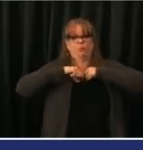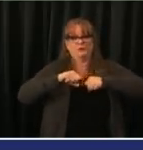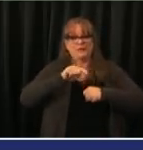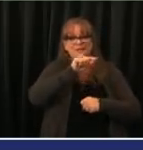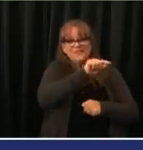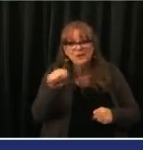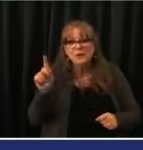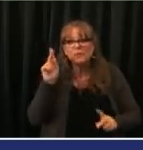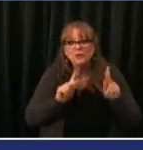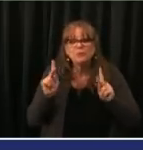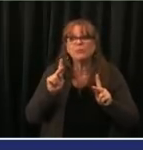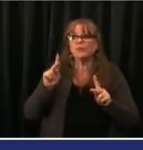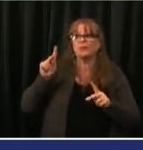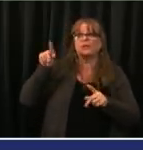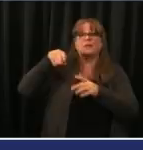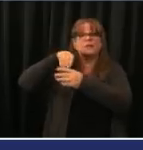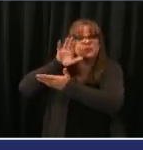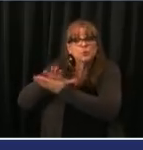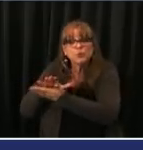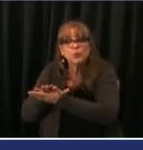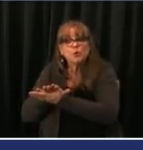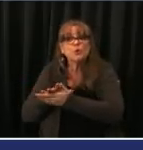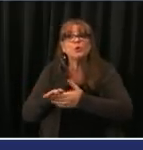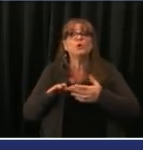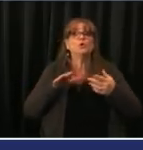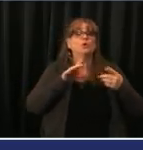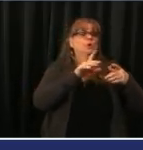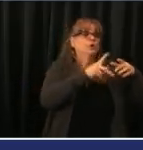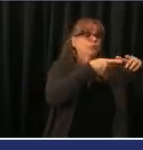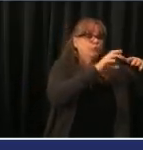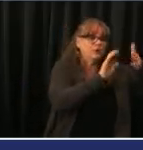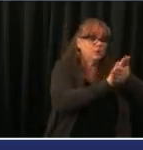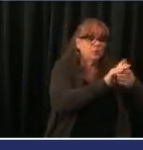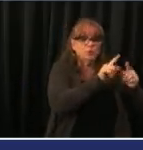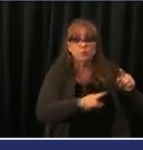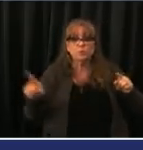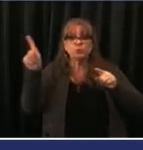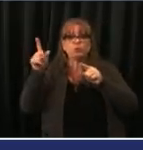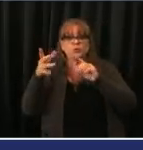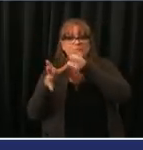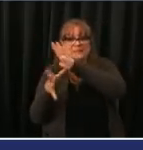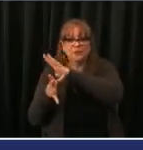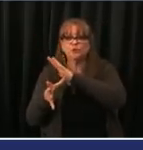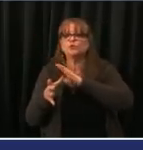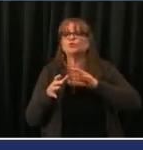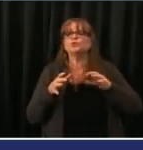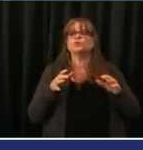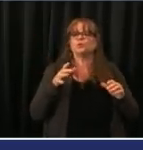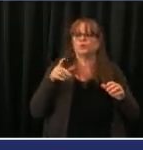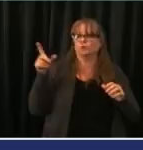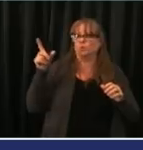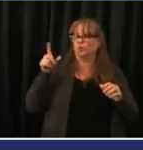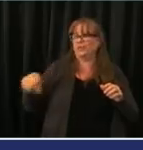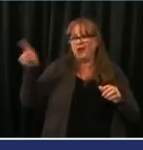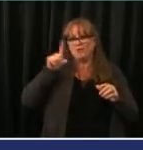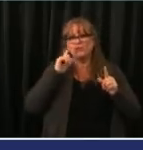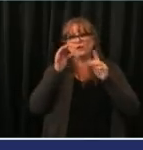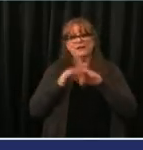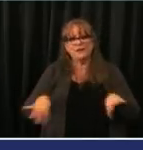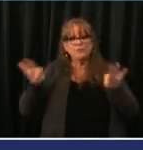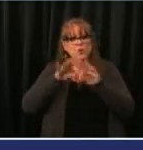12th grade educators and early childhood providers, whom are so critical for the successful function of